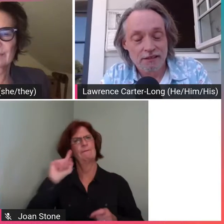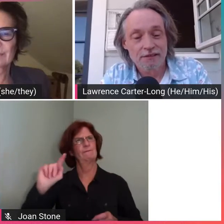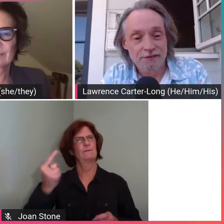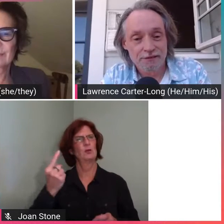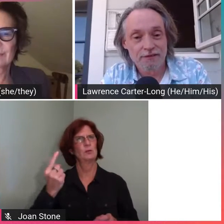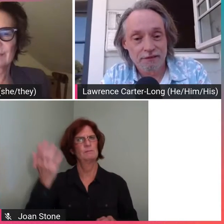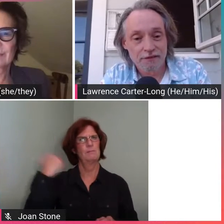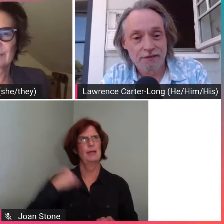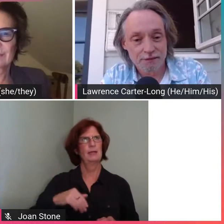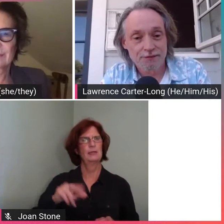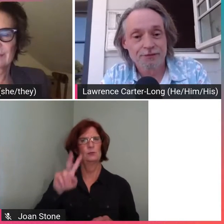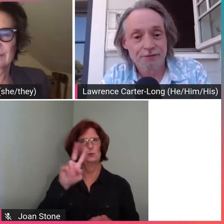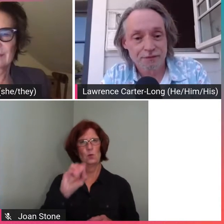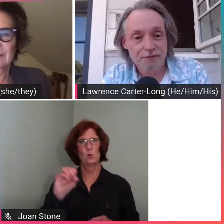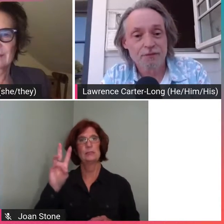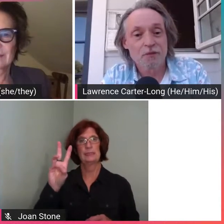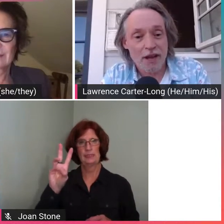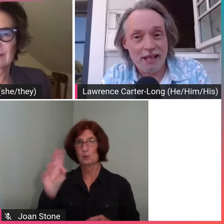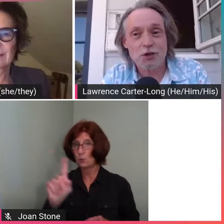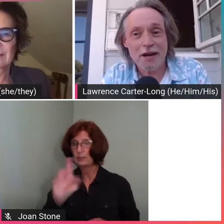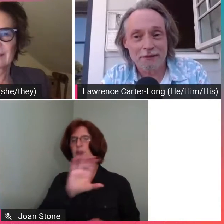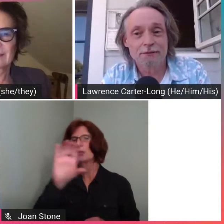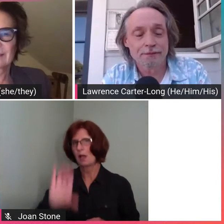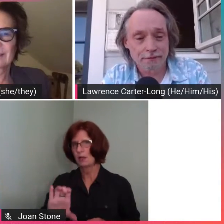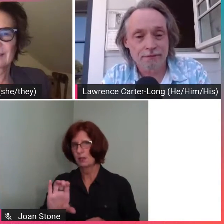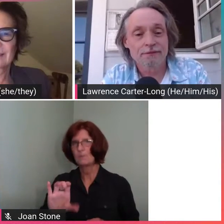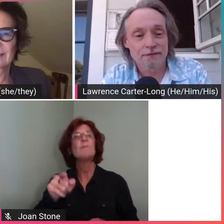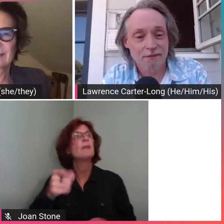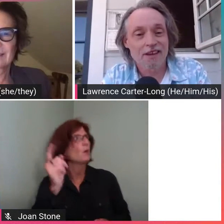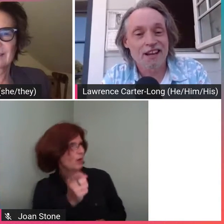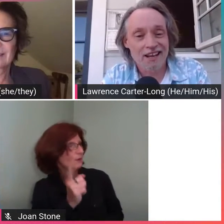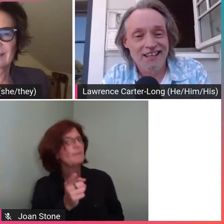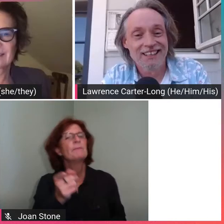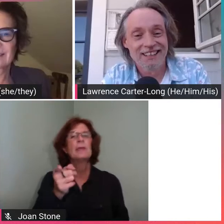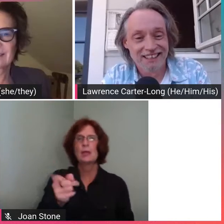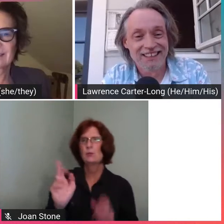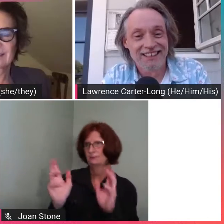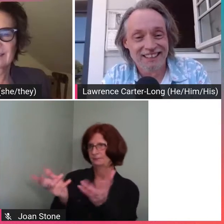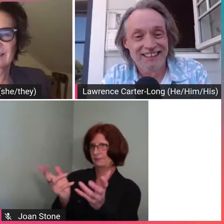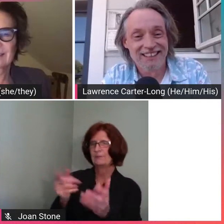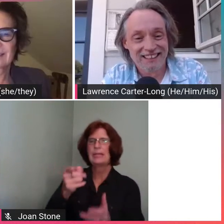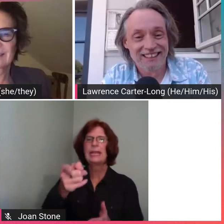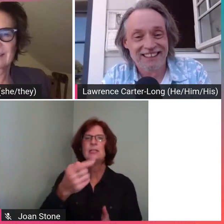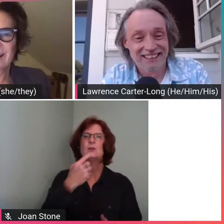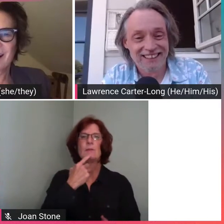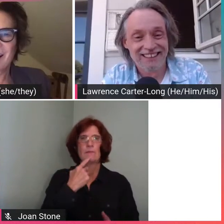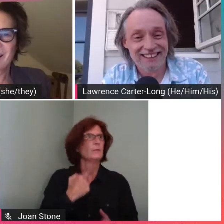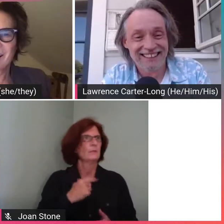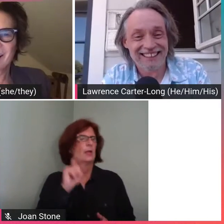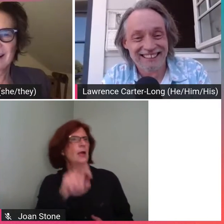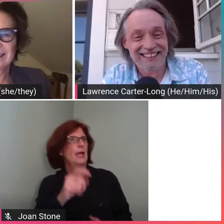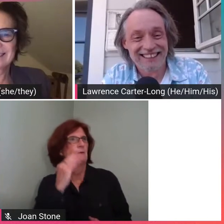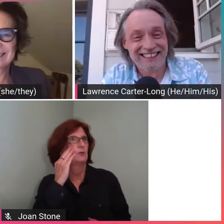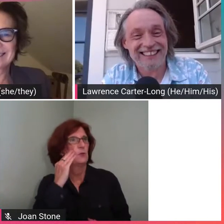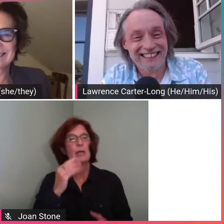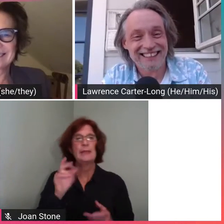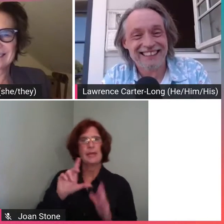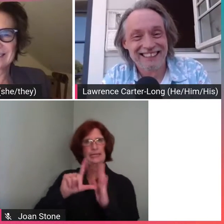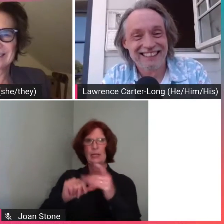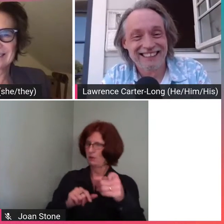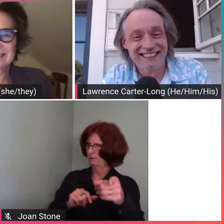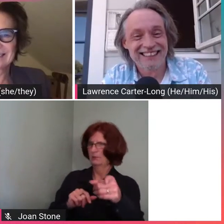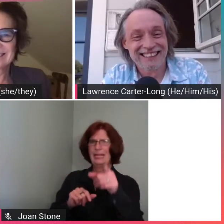in 2006, then Chicago. That's right. And we had conversations, and you started talking. I was like, I have to know that guy. Huh.